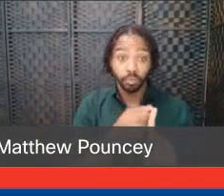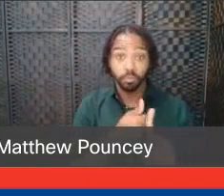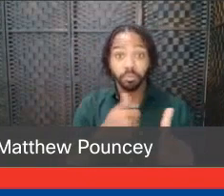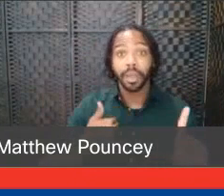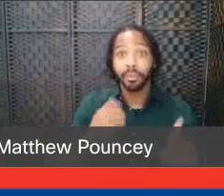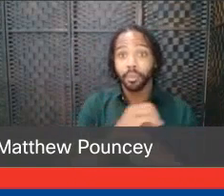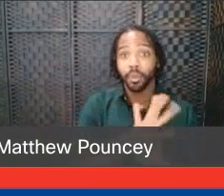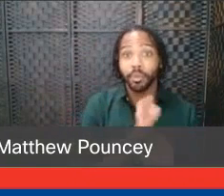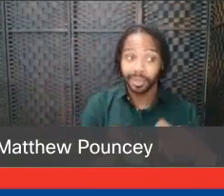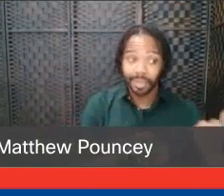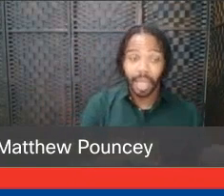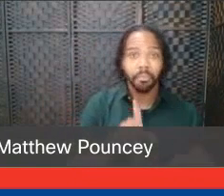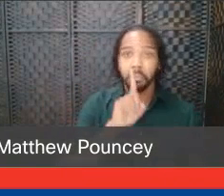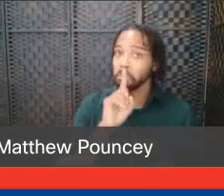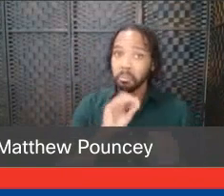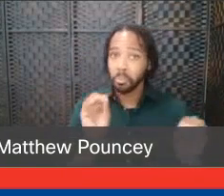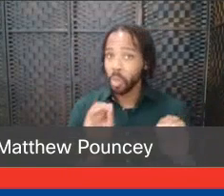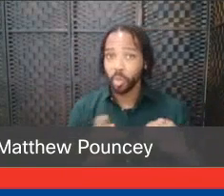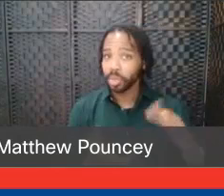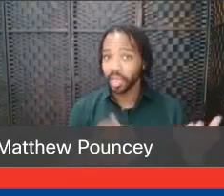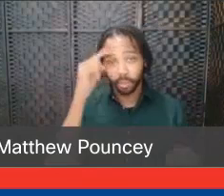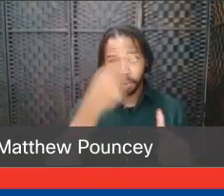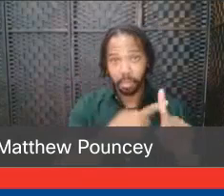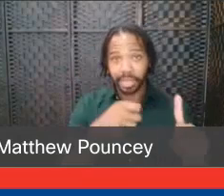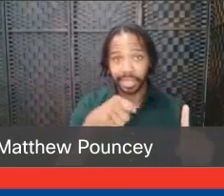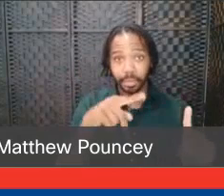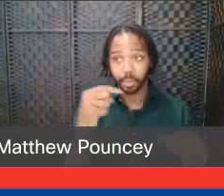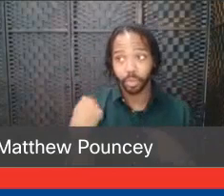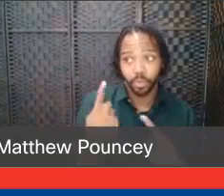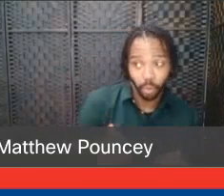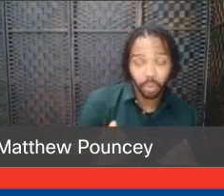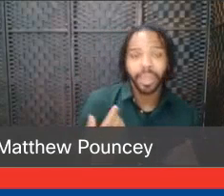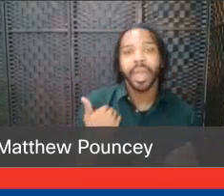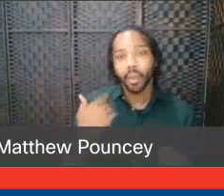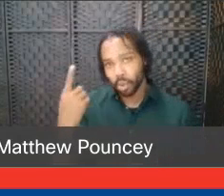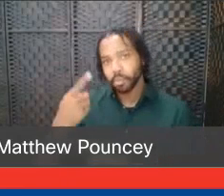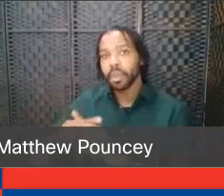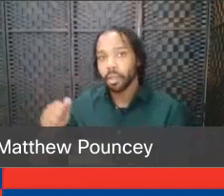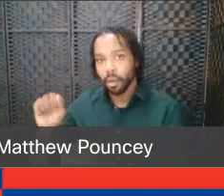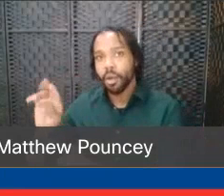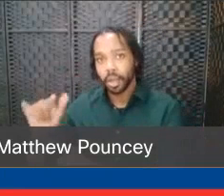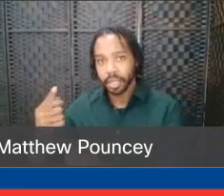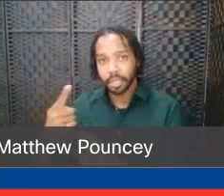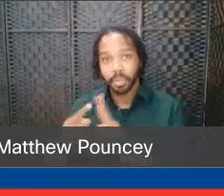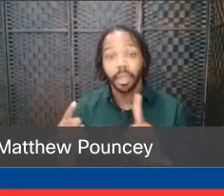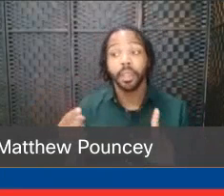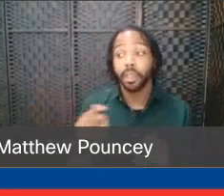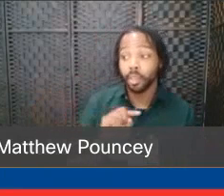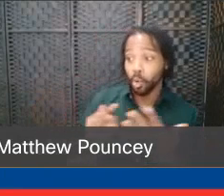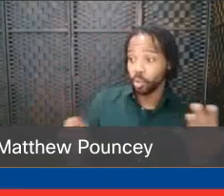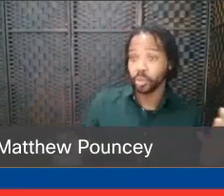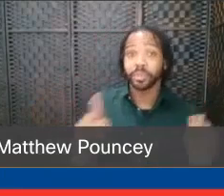there have been no deaths in September thus far. There was one in August. And of those confirmed